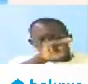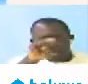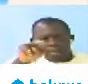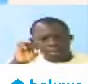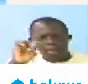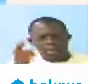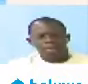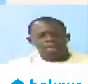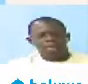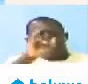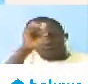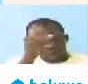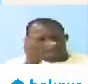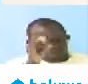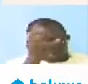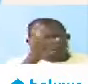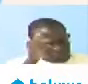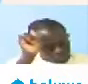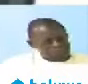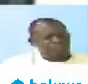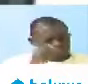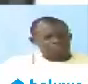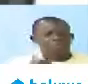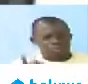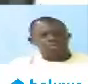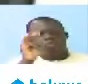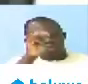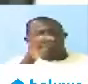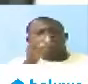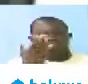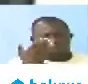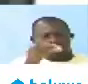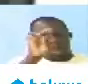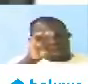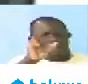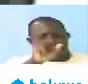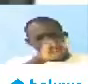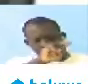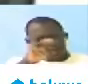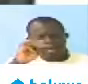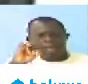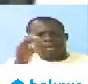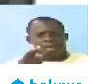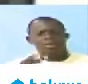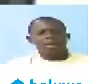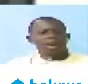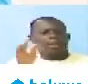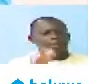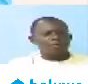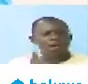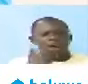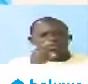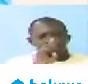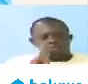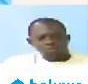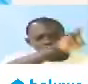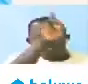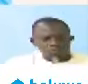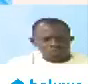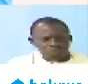over. Yes, I forgot. He's also known as Dr. Mane. Yes, they call him by that name also. Has he ever asked you whether